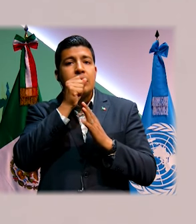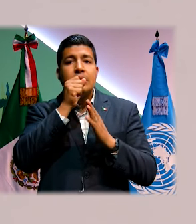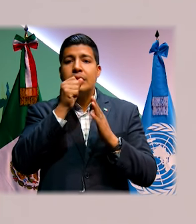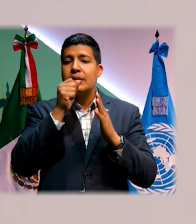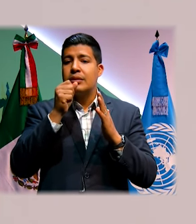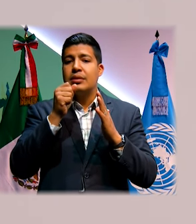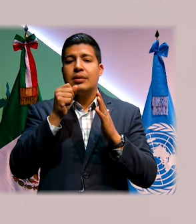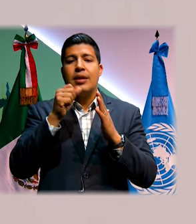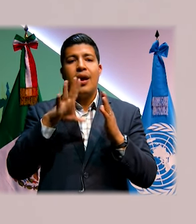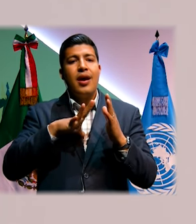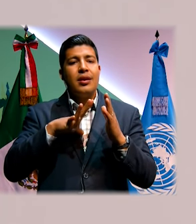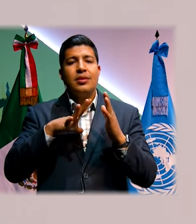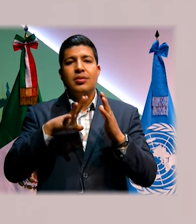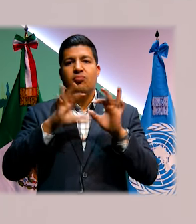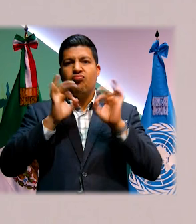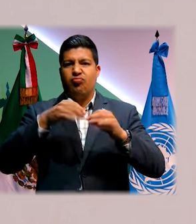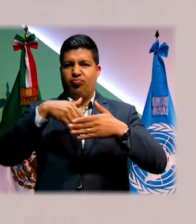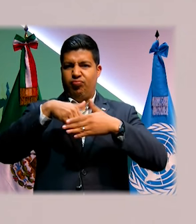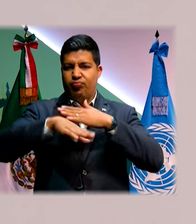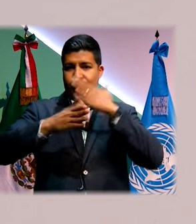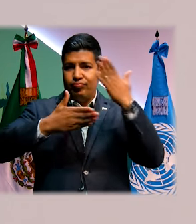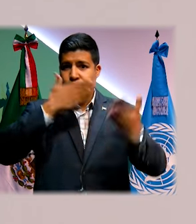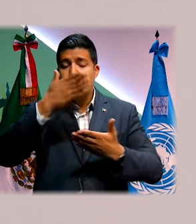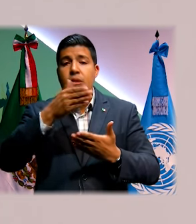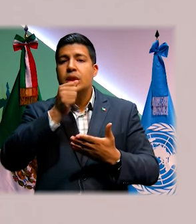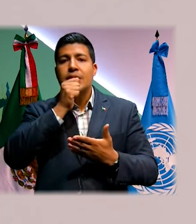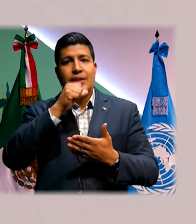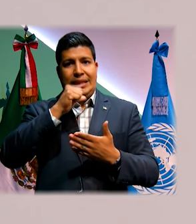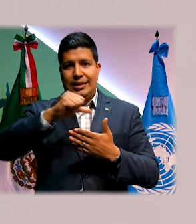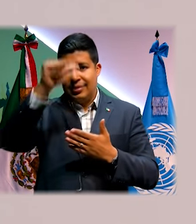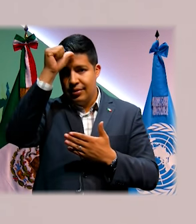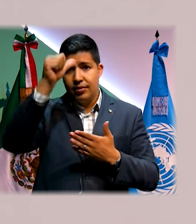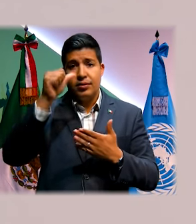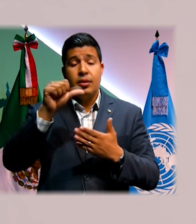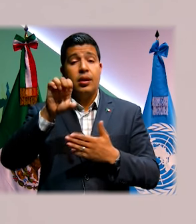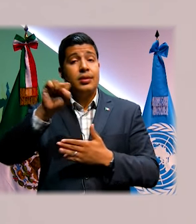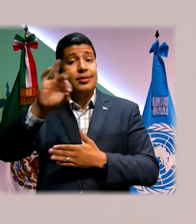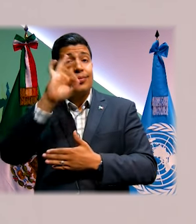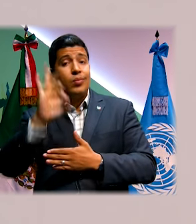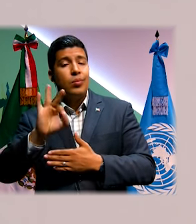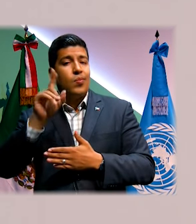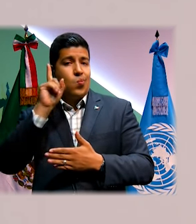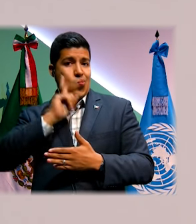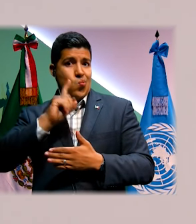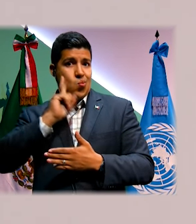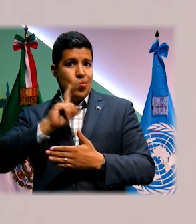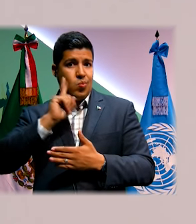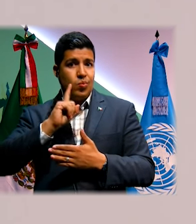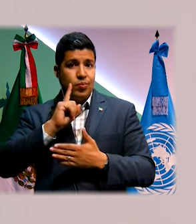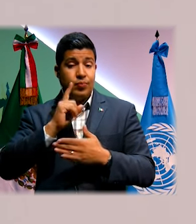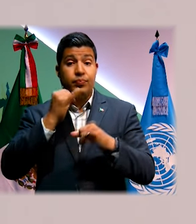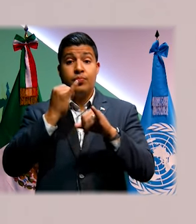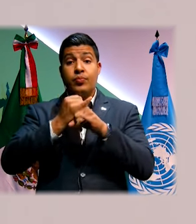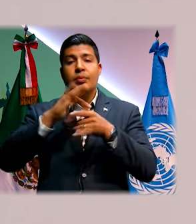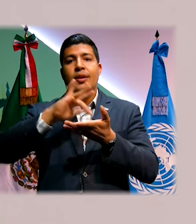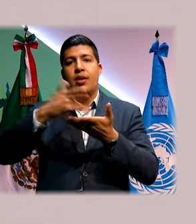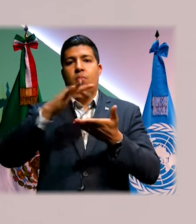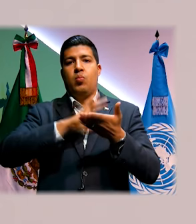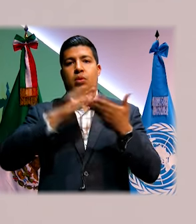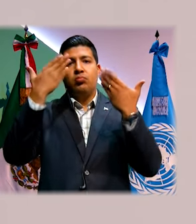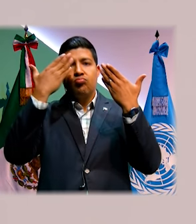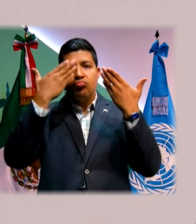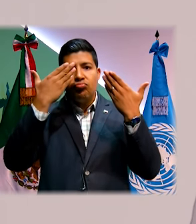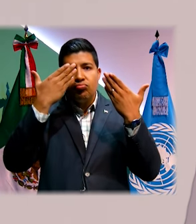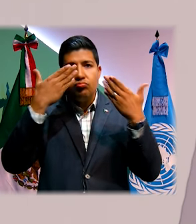have a minimum level of literacy. Sixty percent of them are women. Internet allows us to have a plural